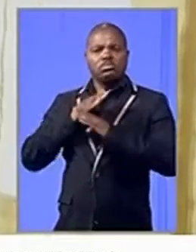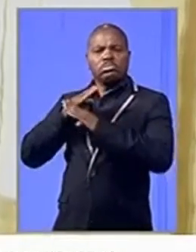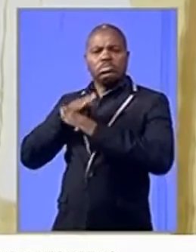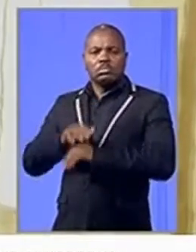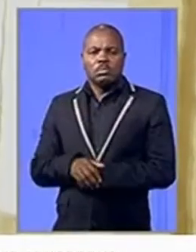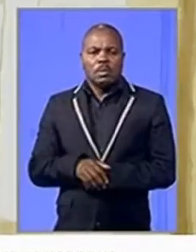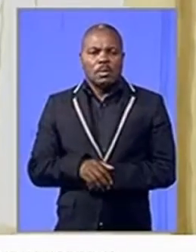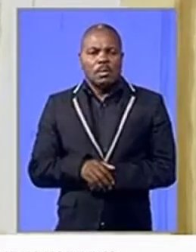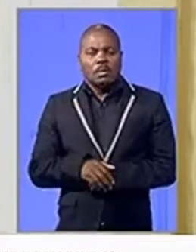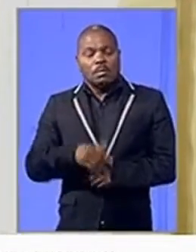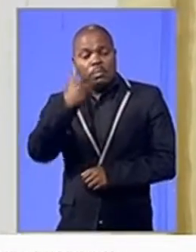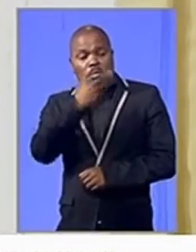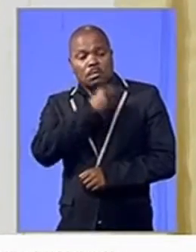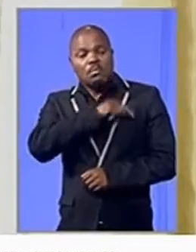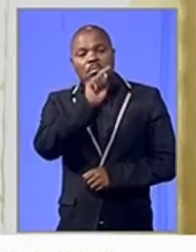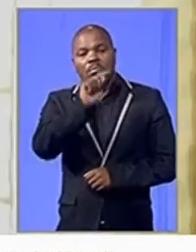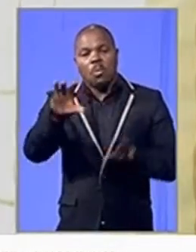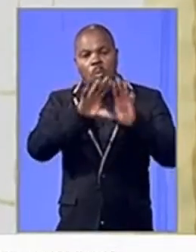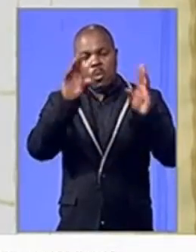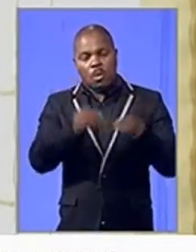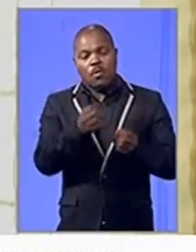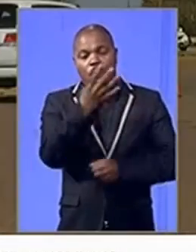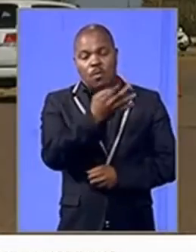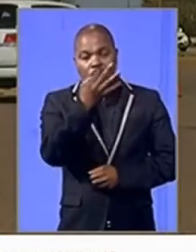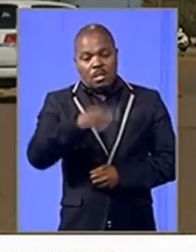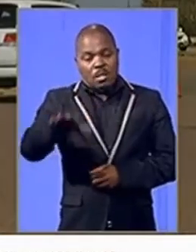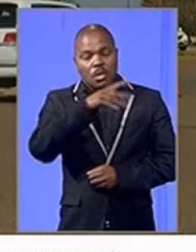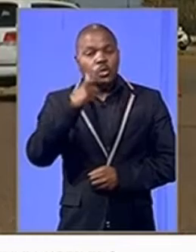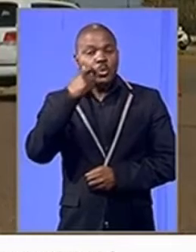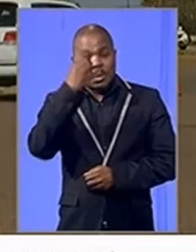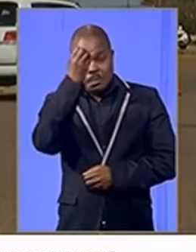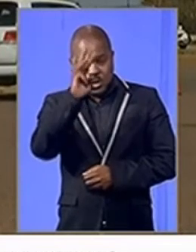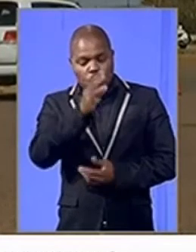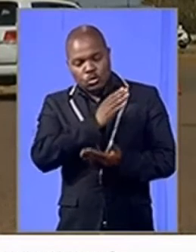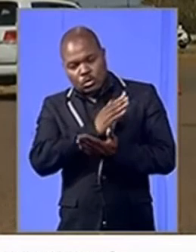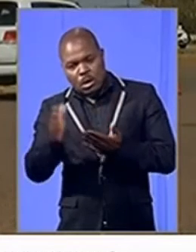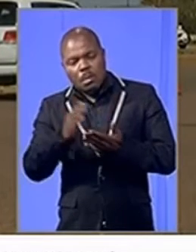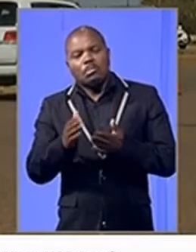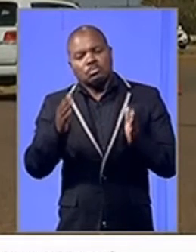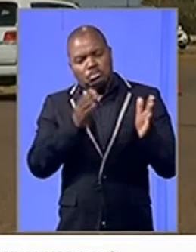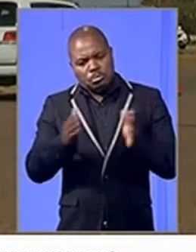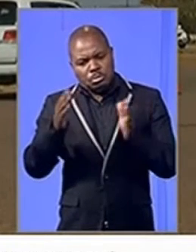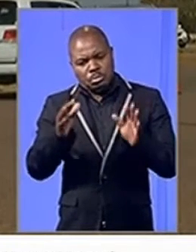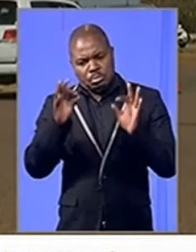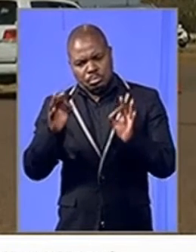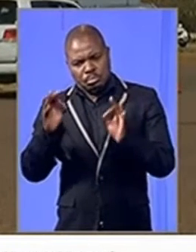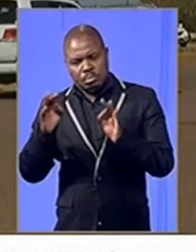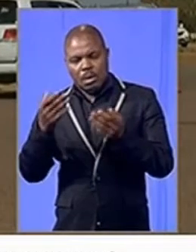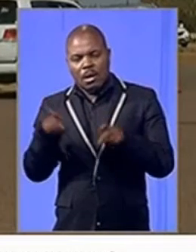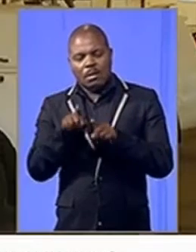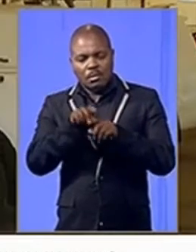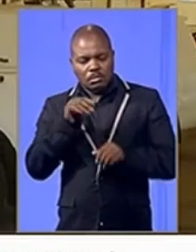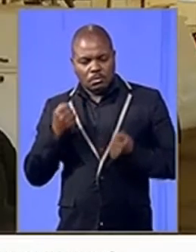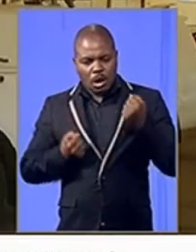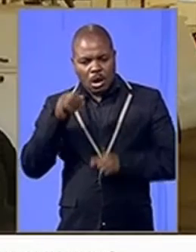ga mafelo a go enta a le 43 kwa Tshwane, go na le bao ba rulagantseng meento ka tsela ya